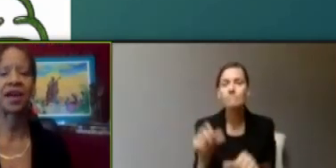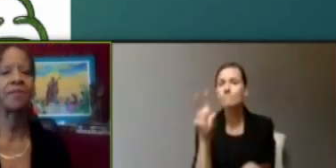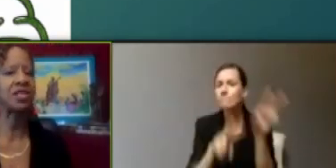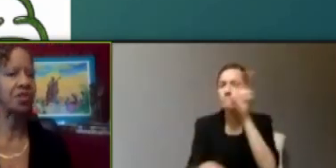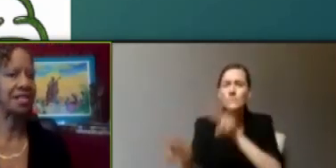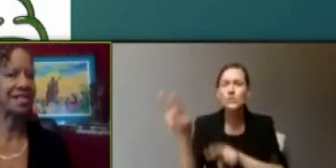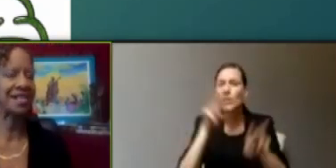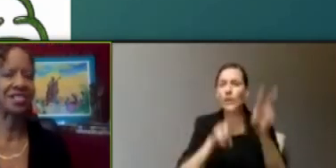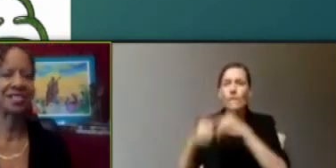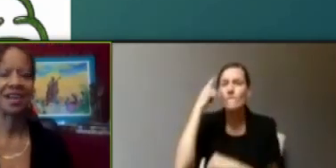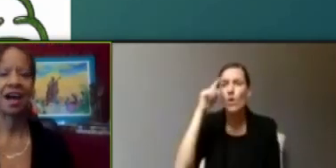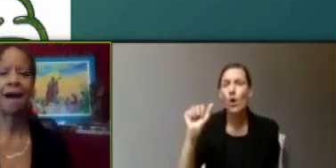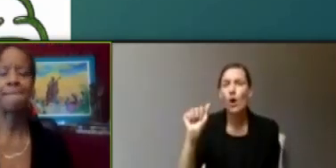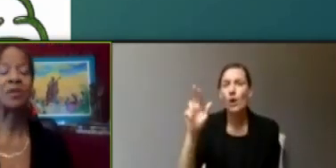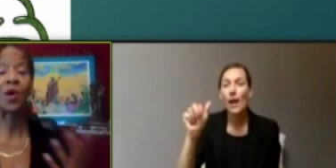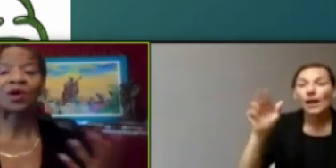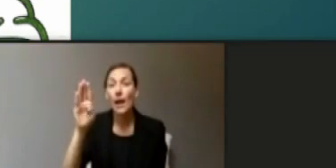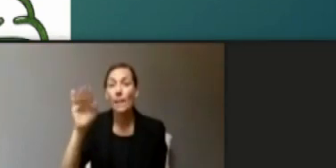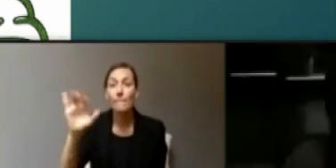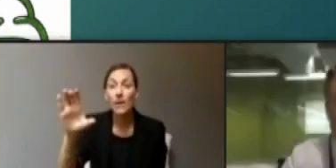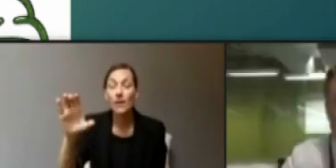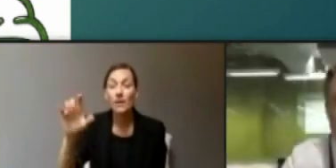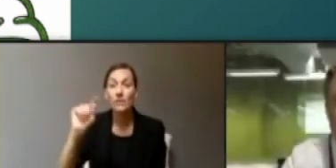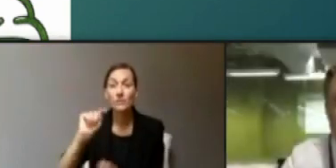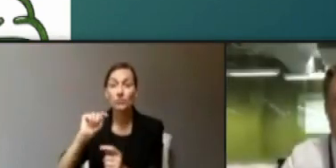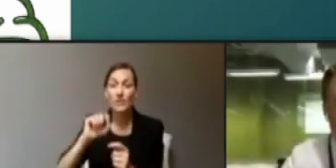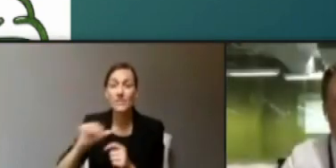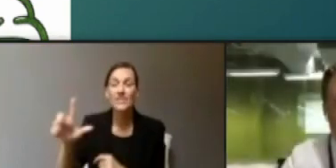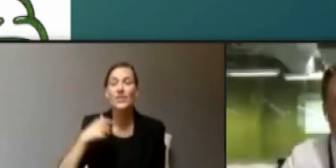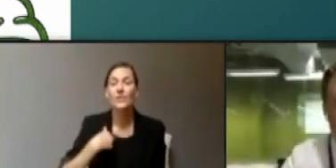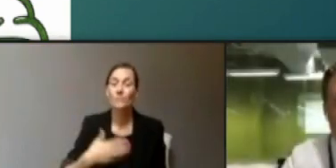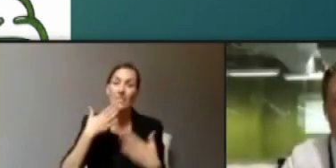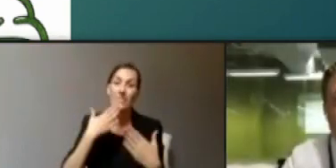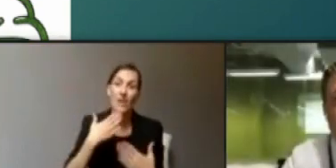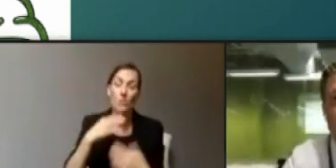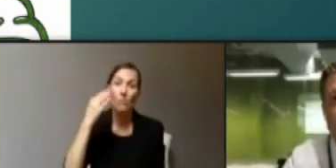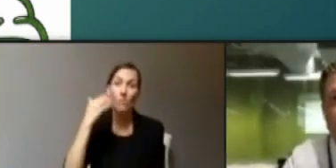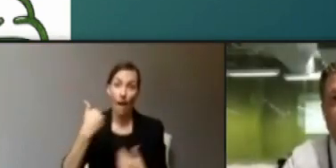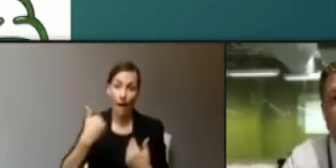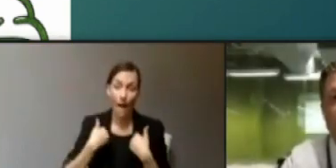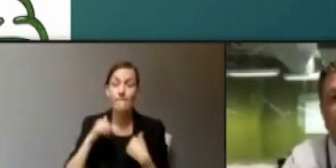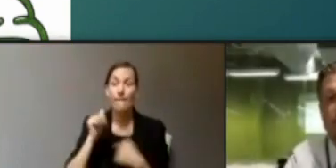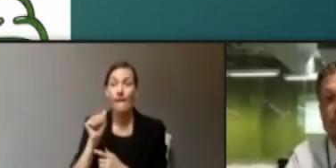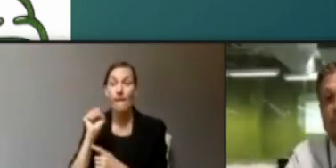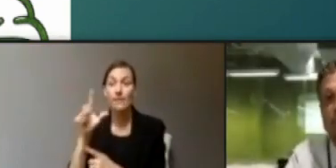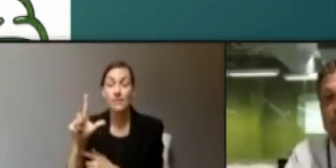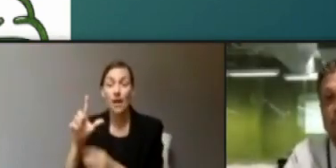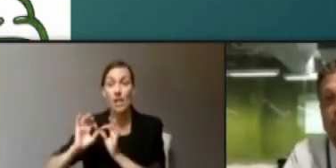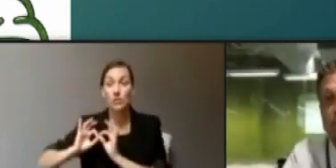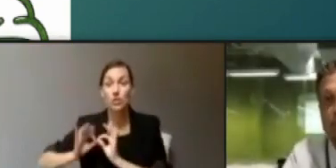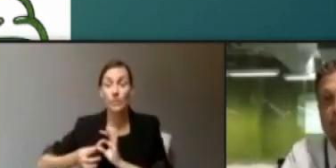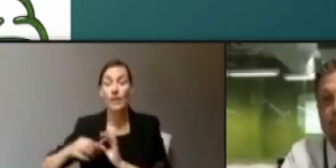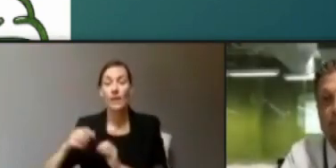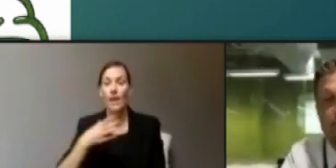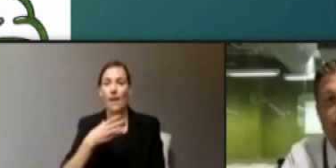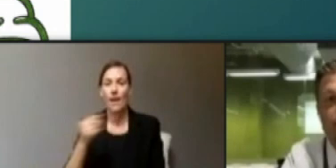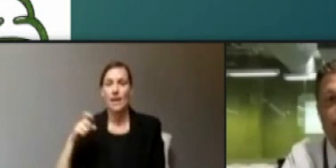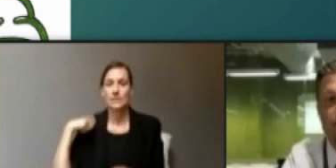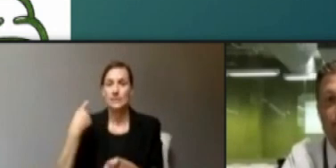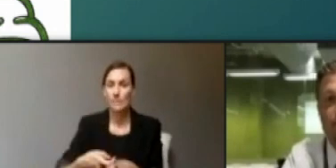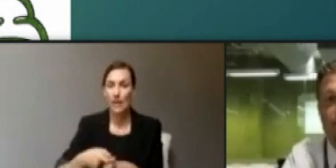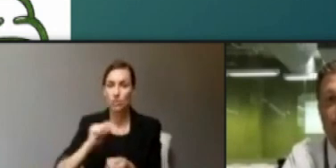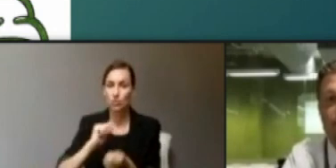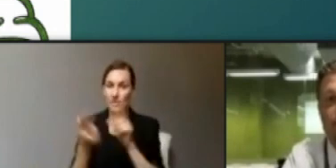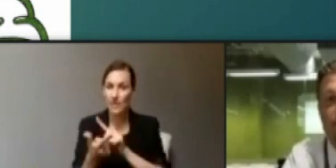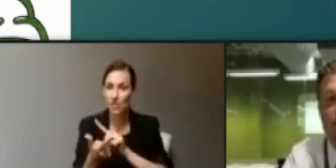the Arabic translation. It's wonderful. We have ASL and we also have Spanish translation. Our next speaker is